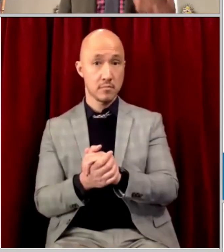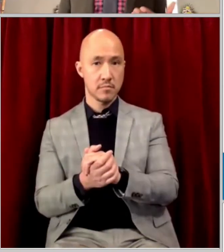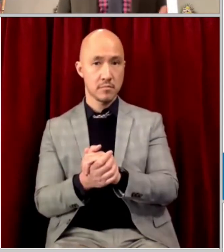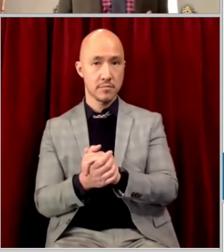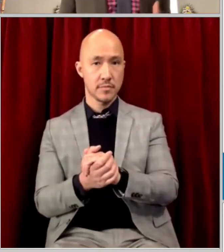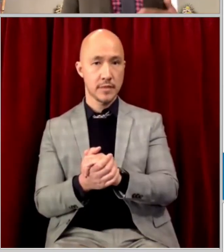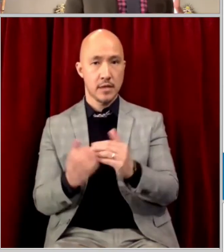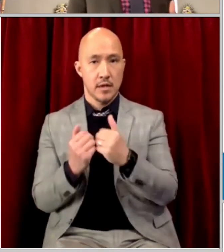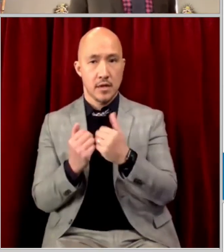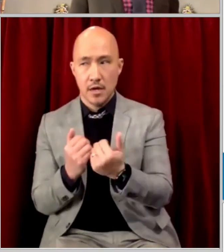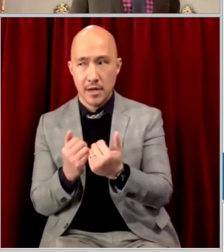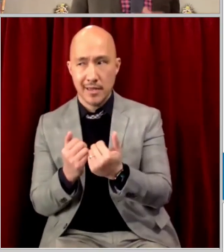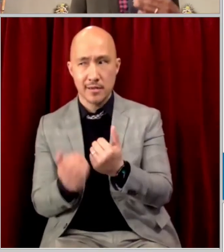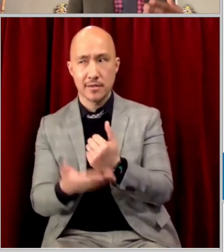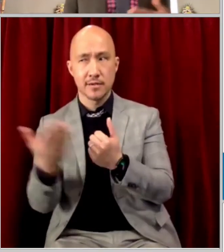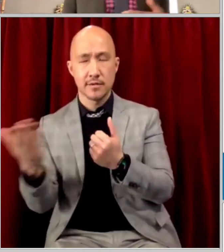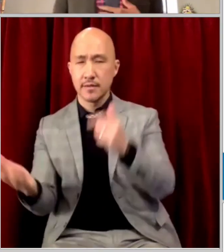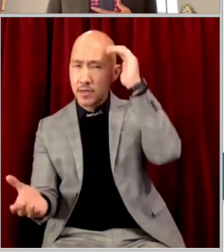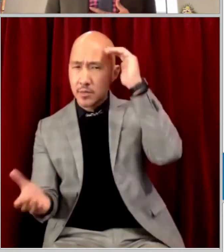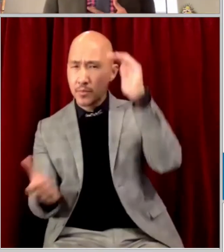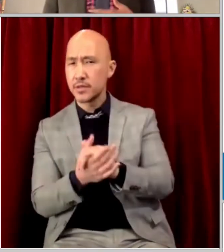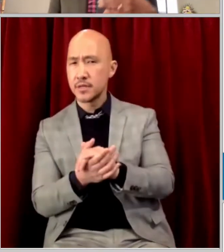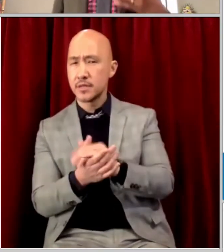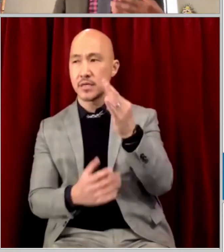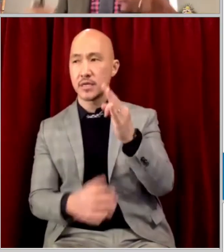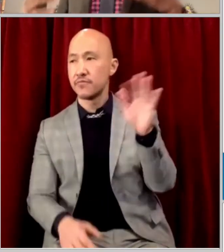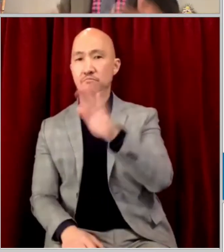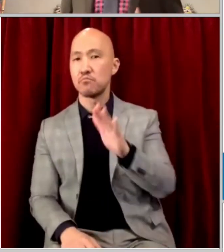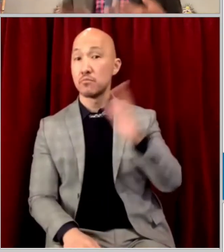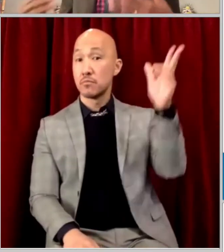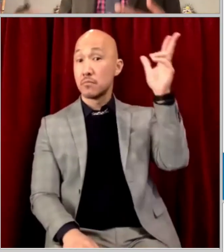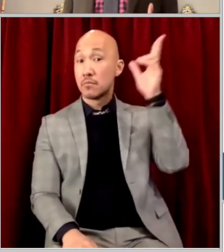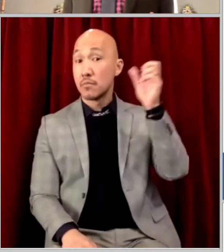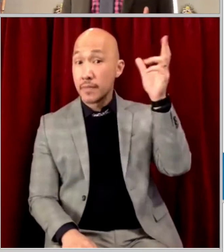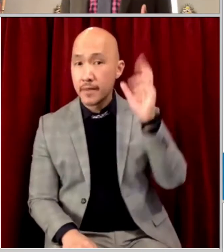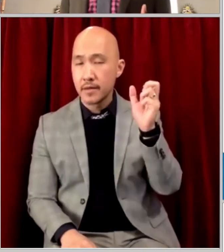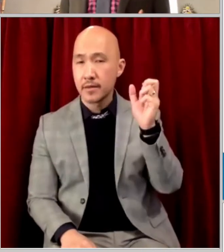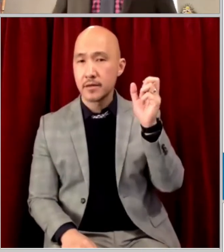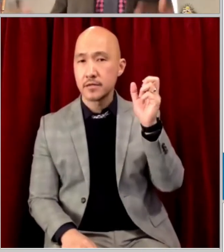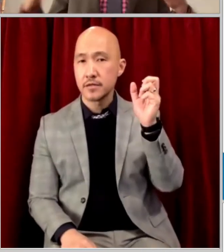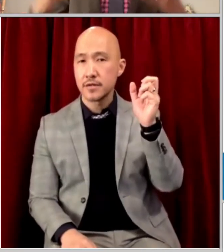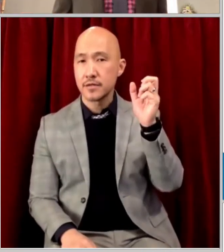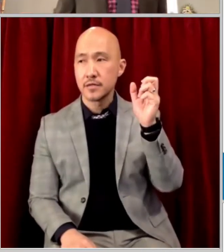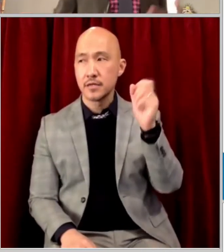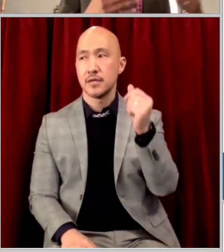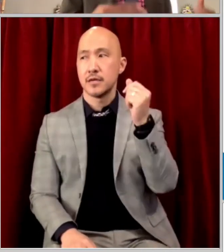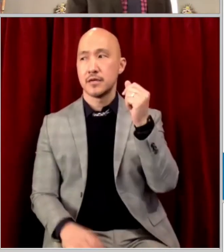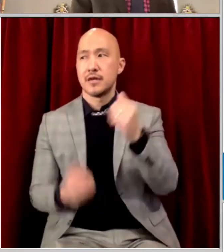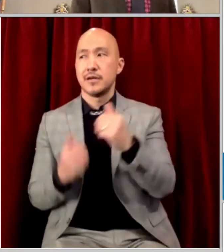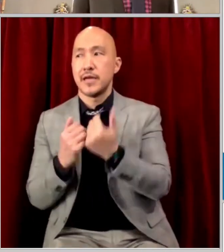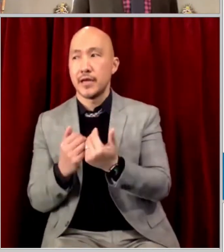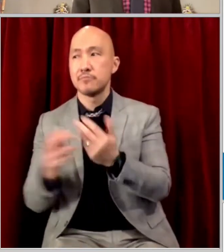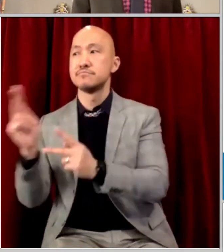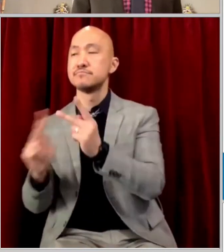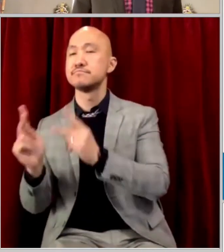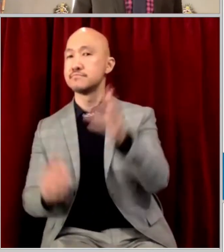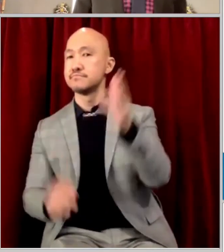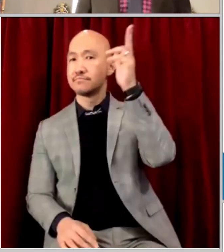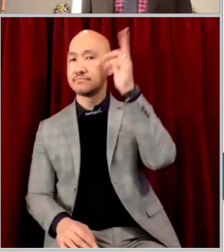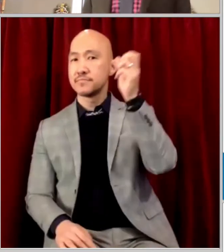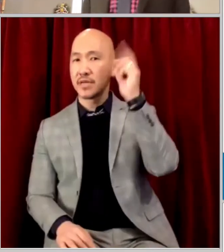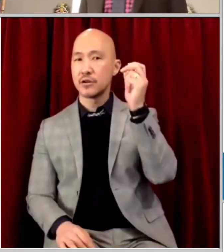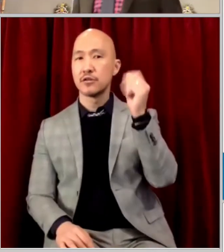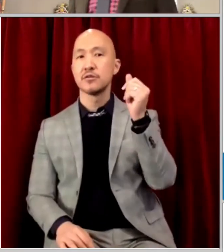I could believe that people are going to know about Jesus by just watching my life. But that is not what the Bible teaches.